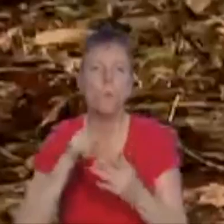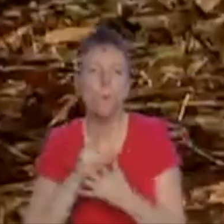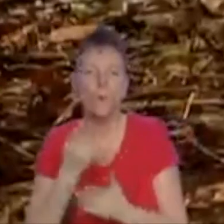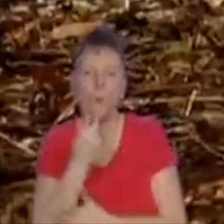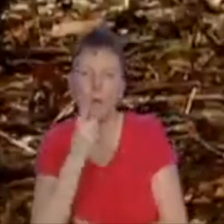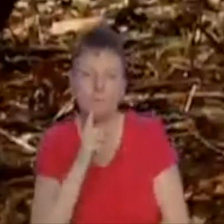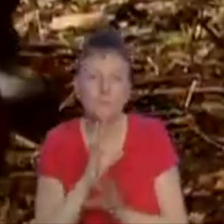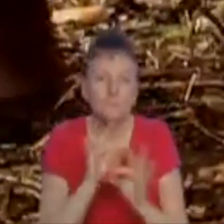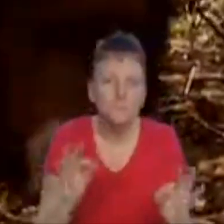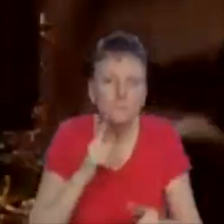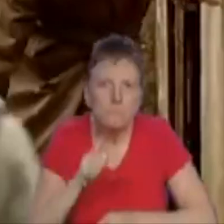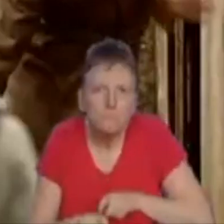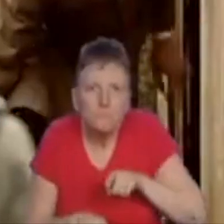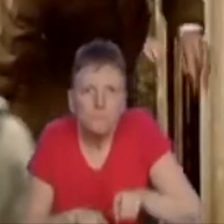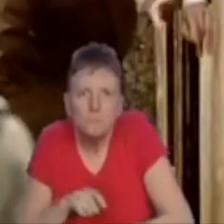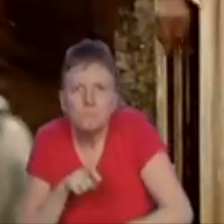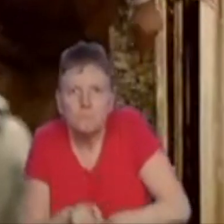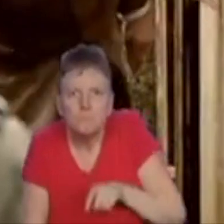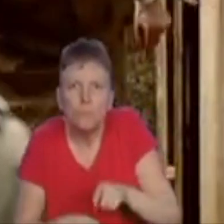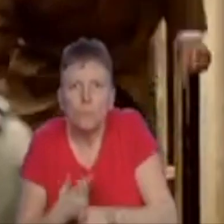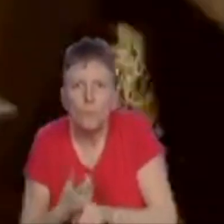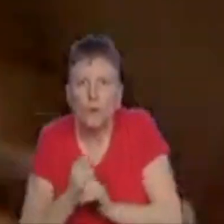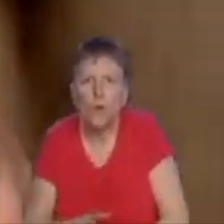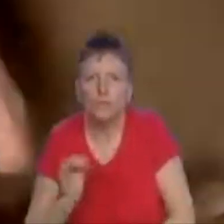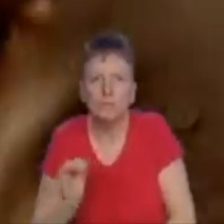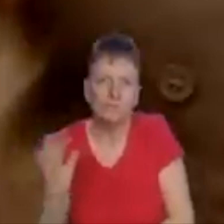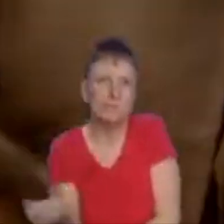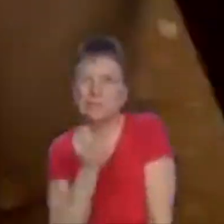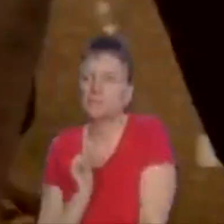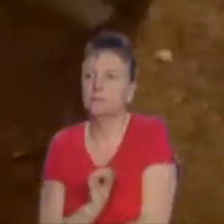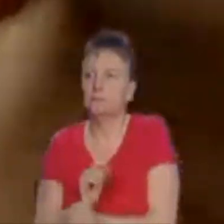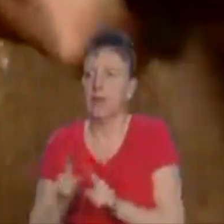lost his firearm or the need for silence was imperative.